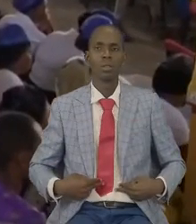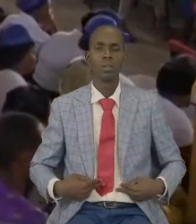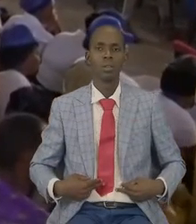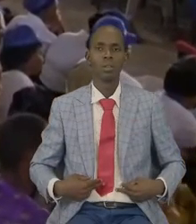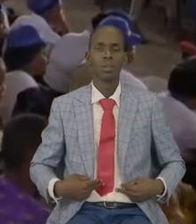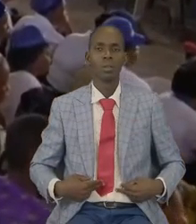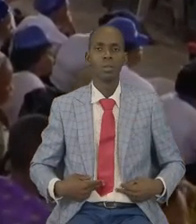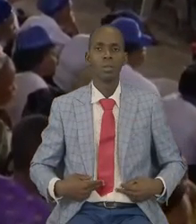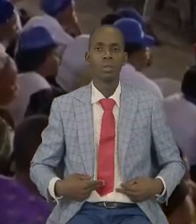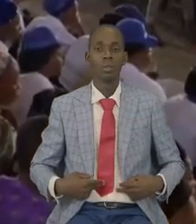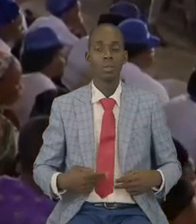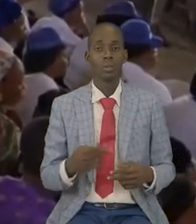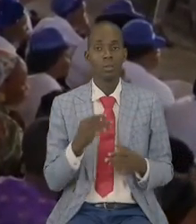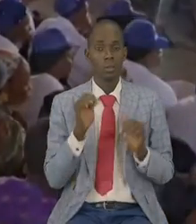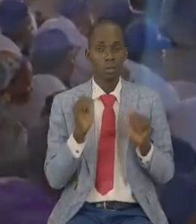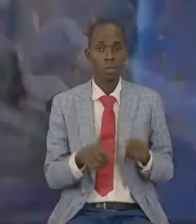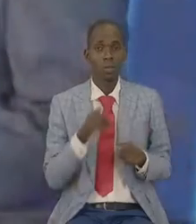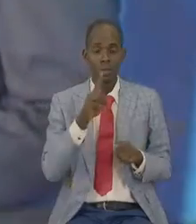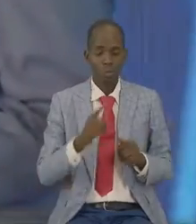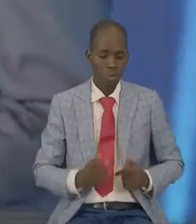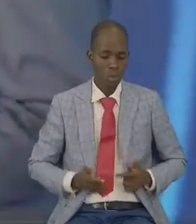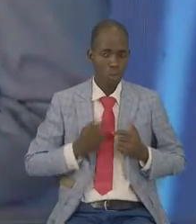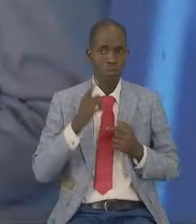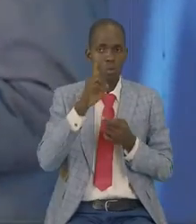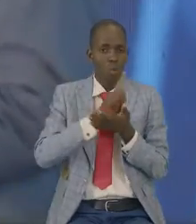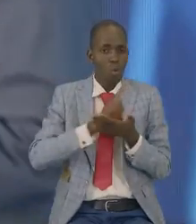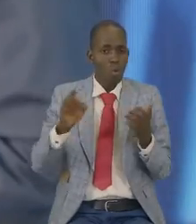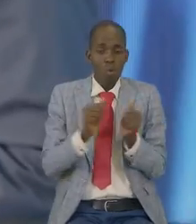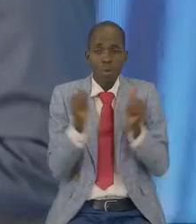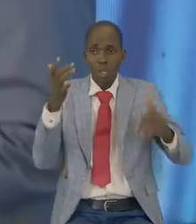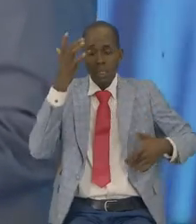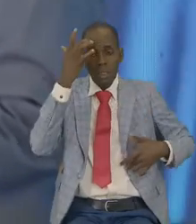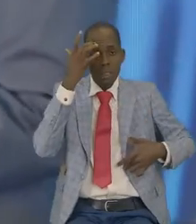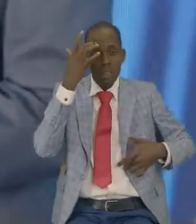live 1 week without sickness? Answer.